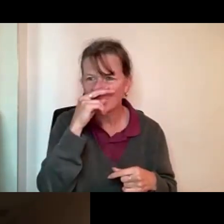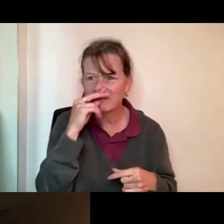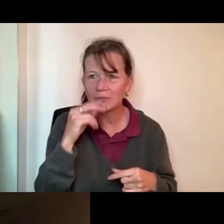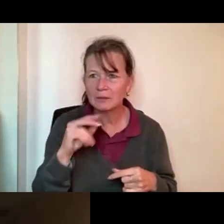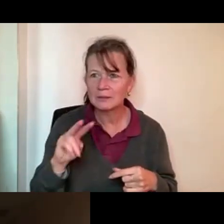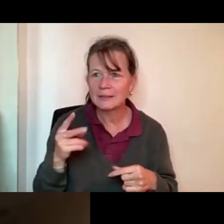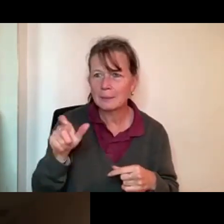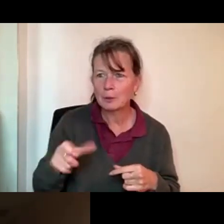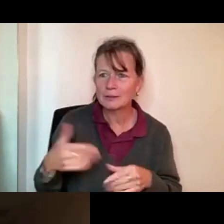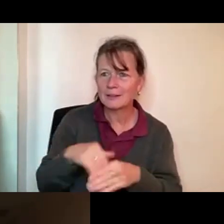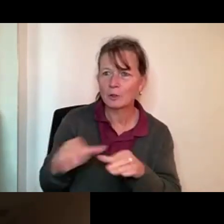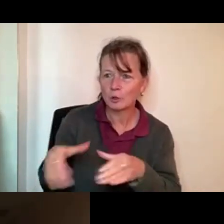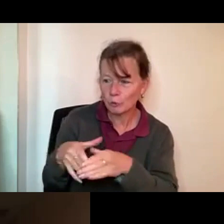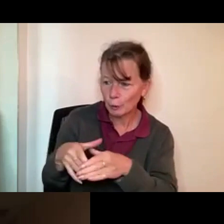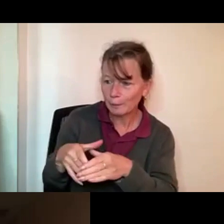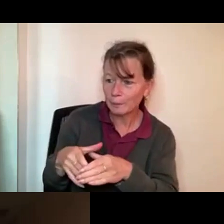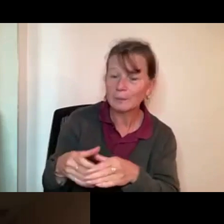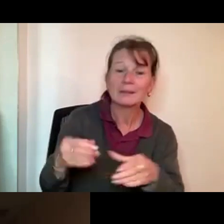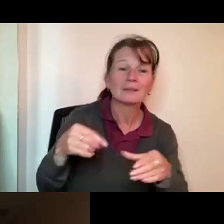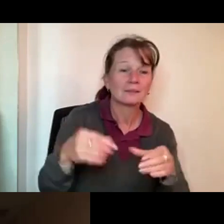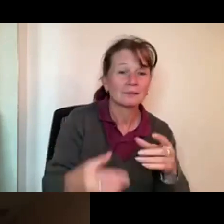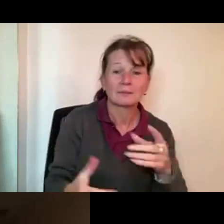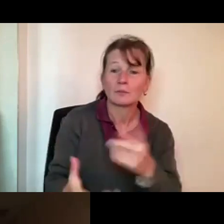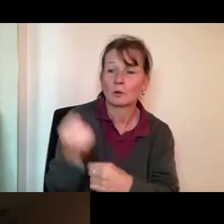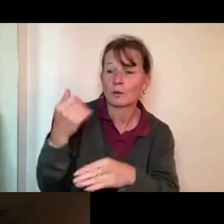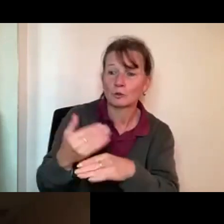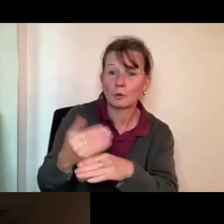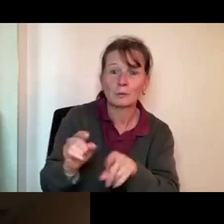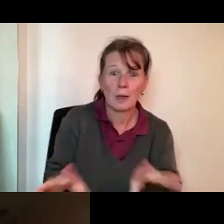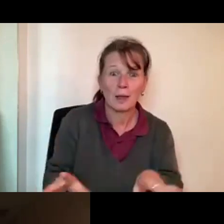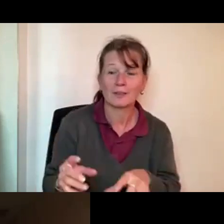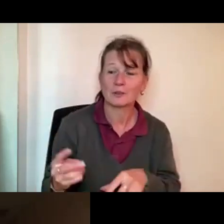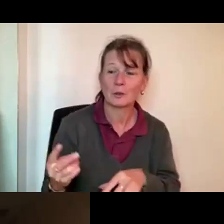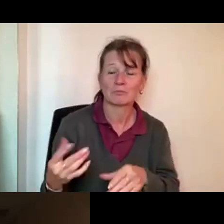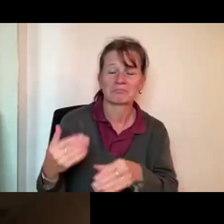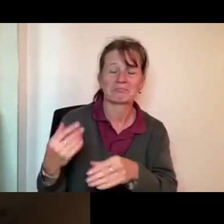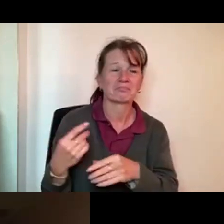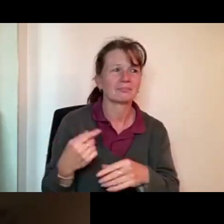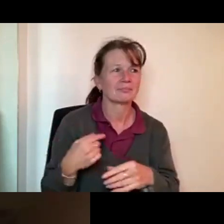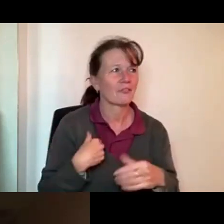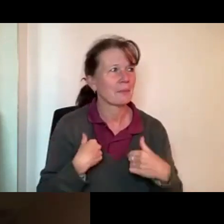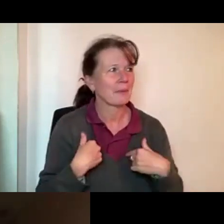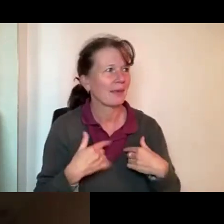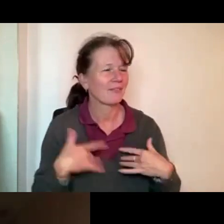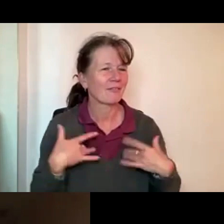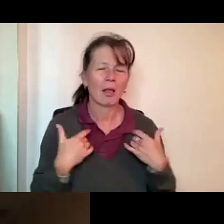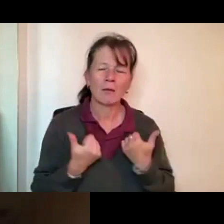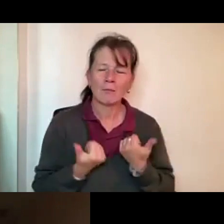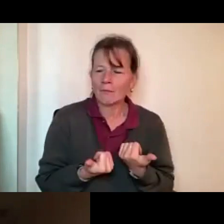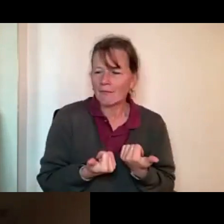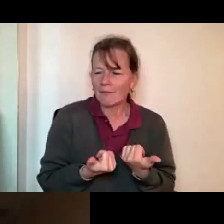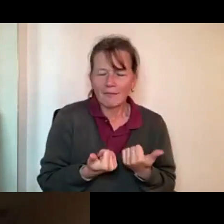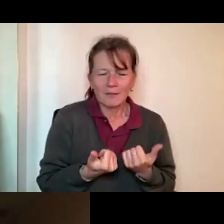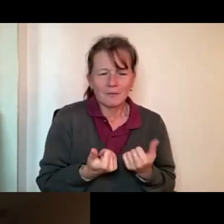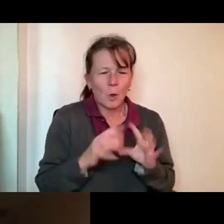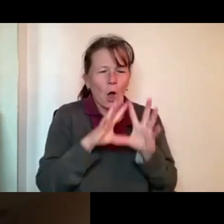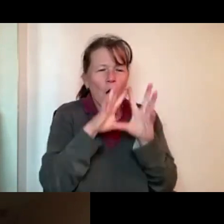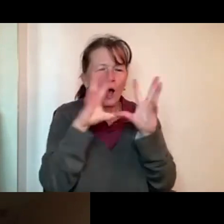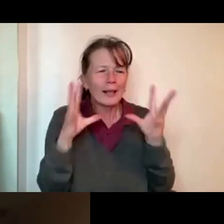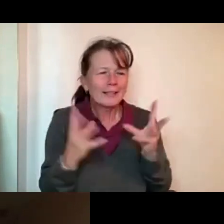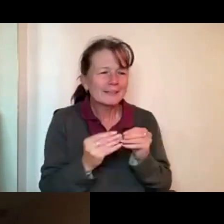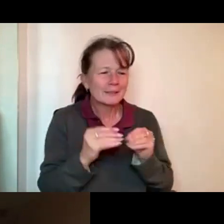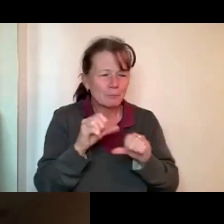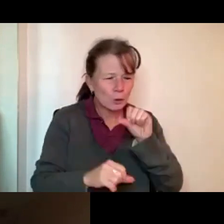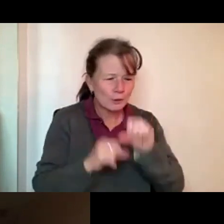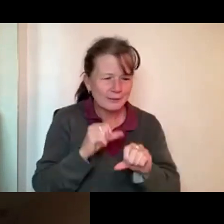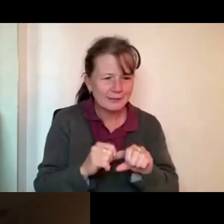being in the ensemble, and we'd gotten on really well. So yeah, for me, it felt quite wholesome. It felt like quite a holistic process.